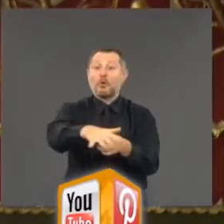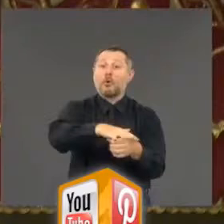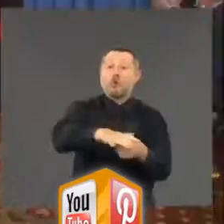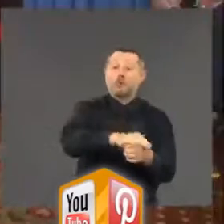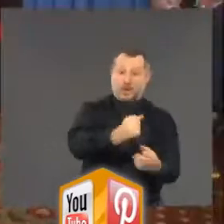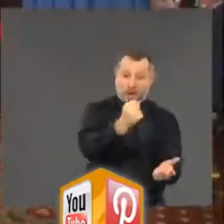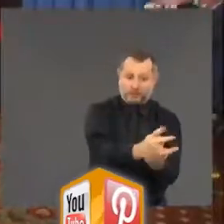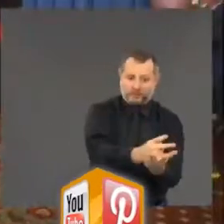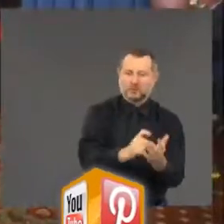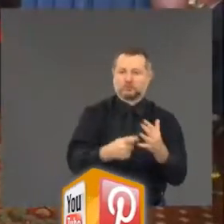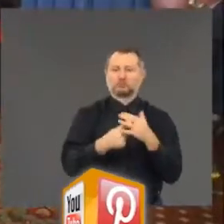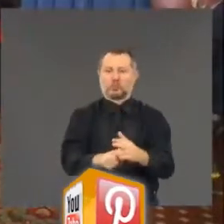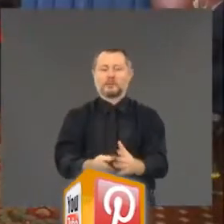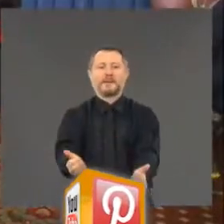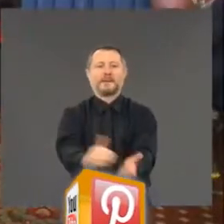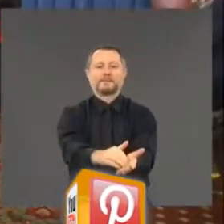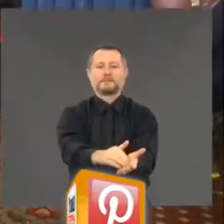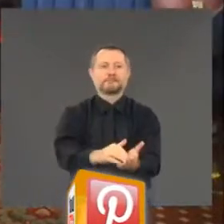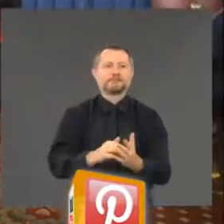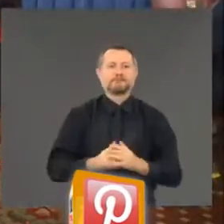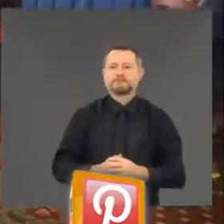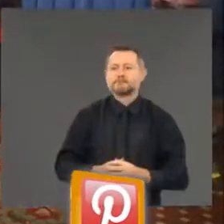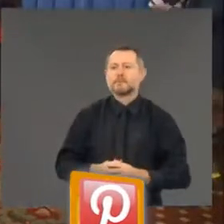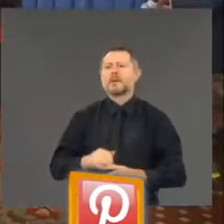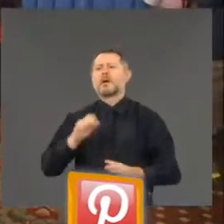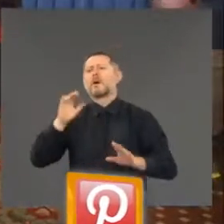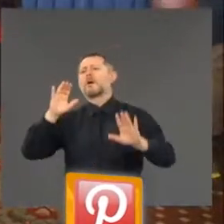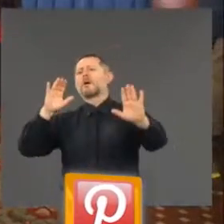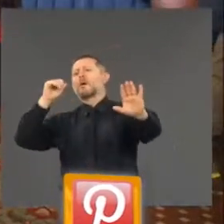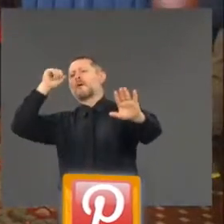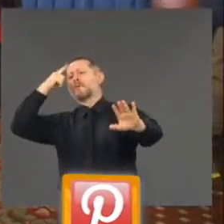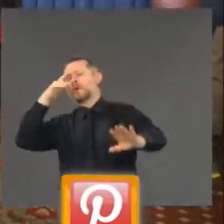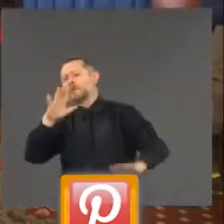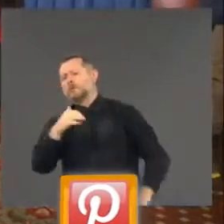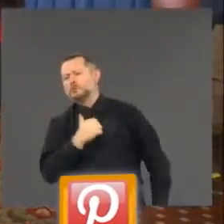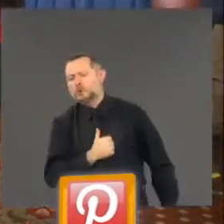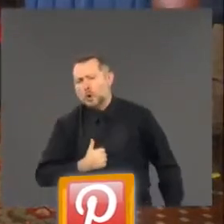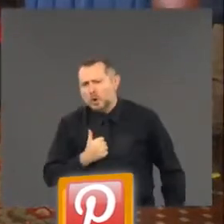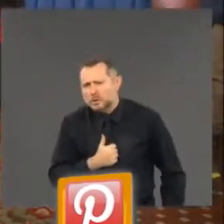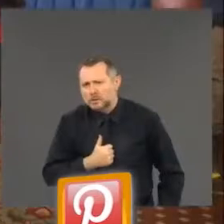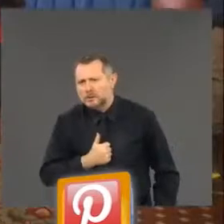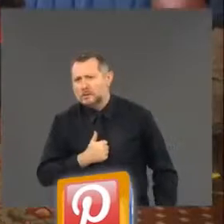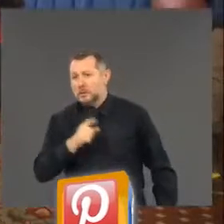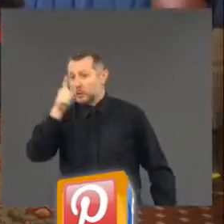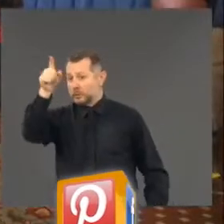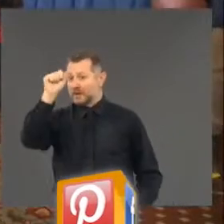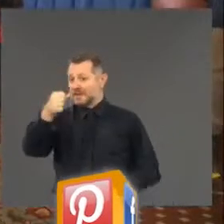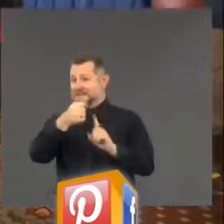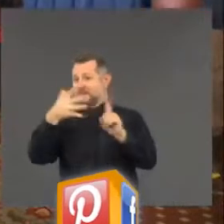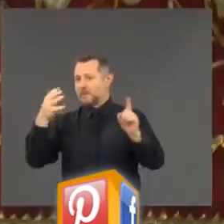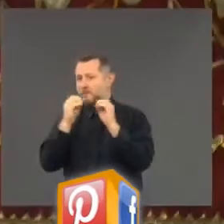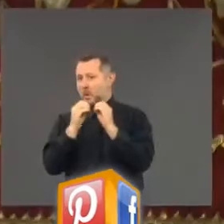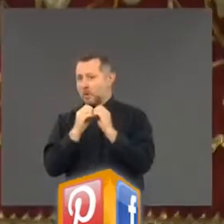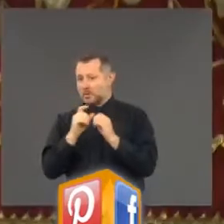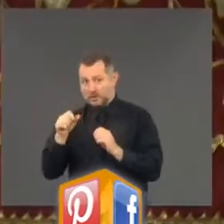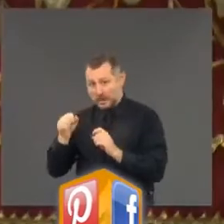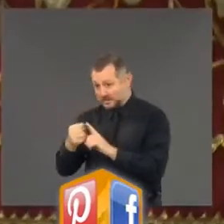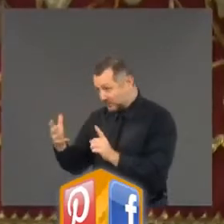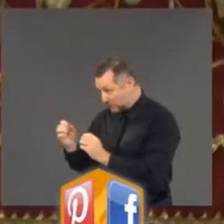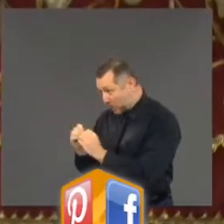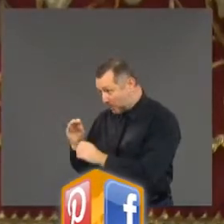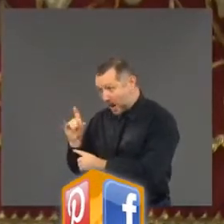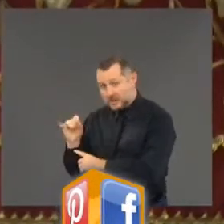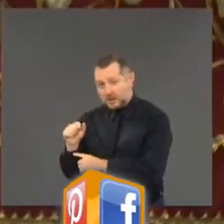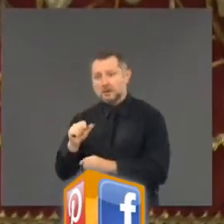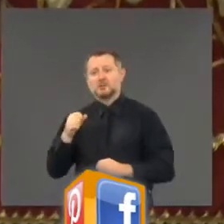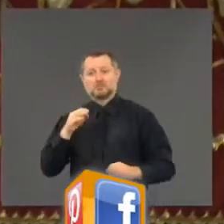person. I'm sorry? Could you expand on that a little? Can you expand on that? I don't know what else there is to say. We agree, and